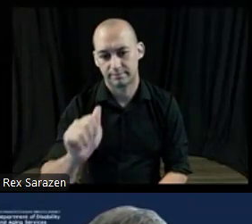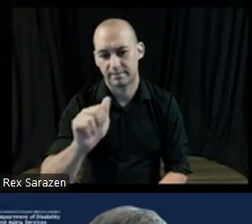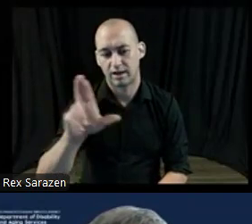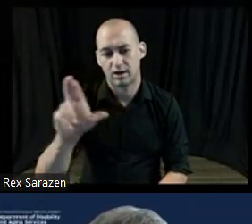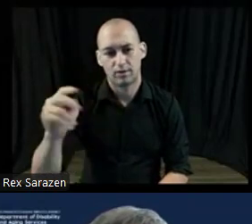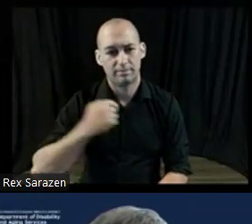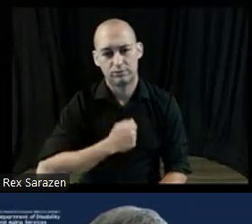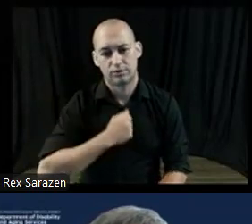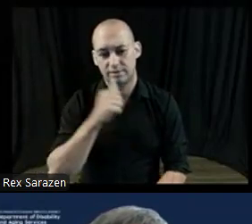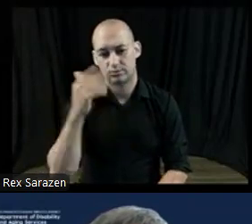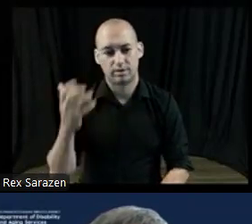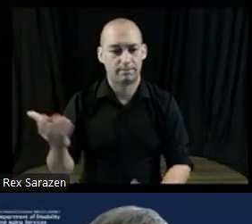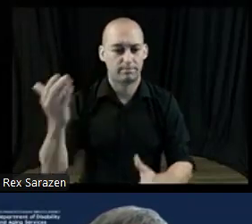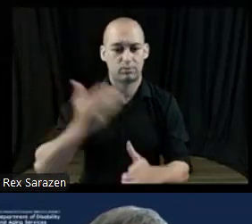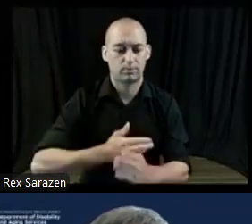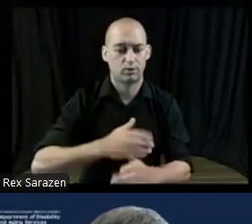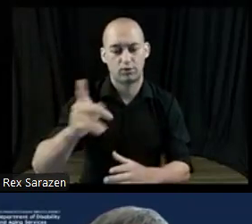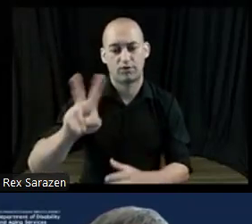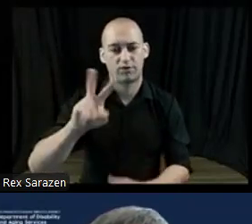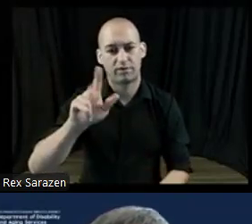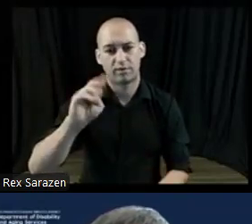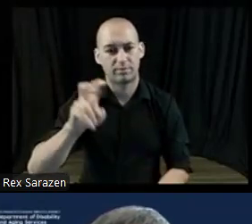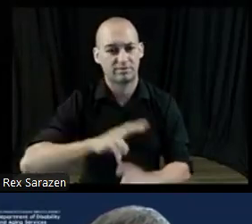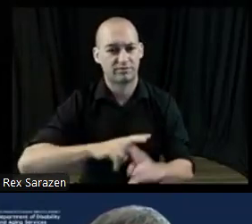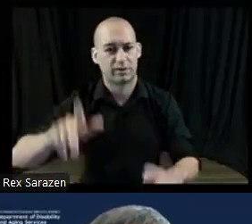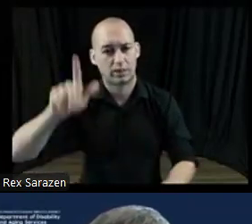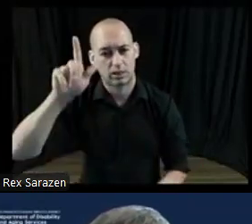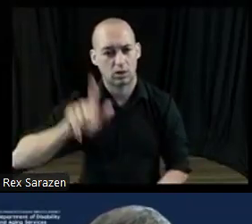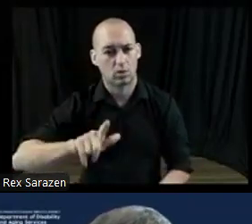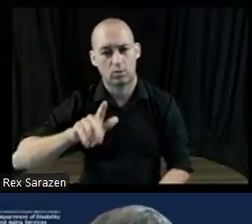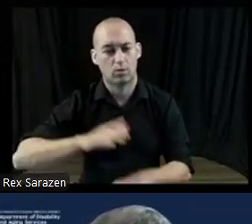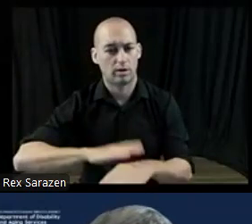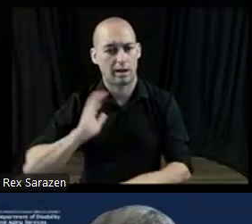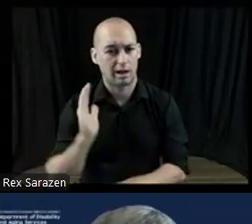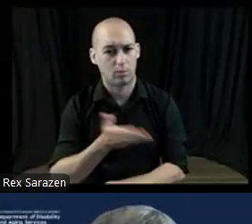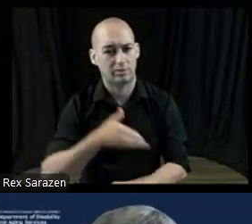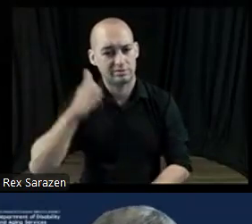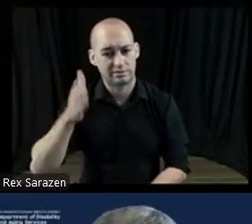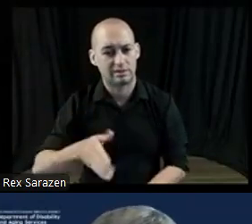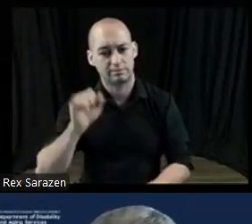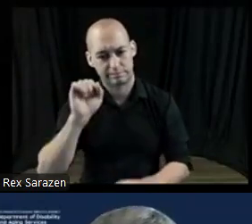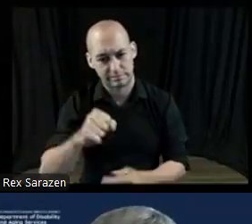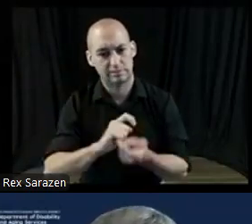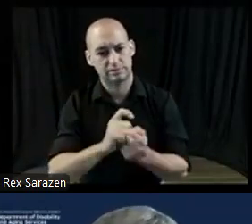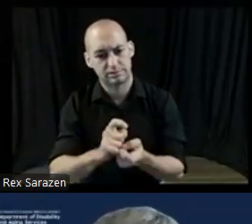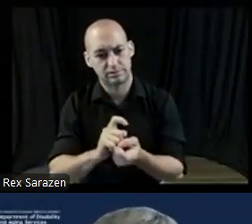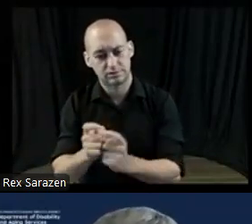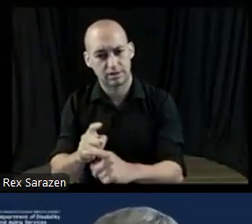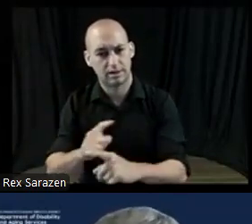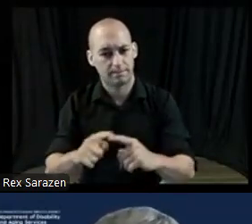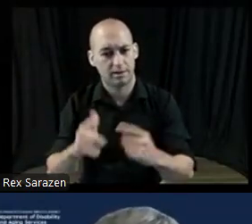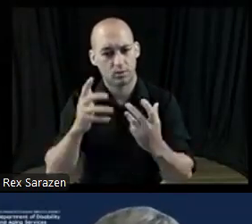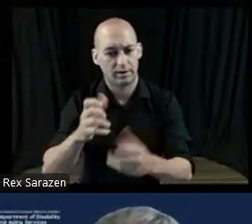to interrupt. Your volume was a little bit lower on our side. I know we can make some adjustments, but just wanted to flag that before you gave your